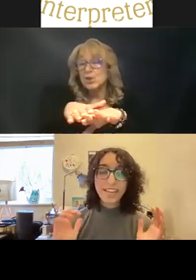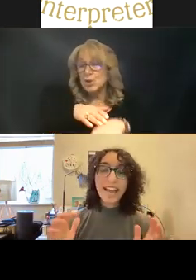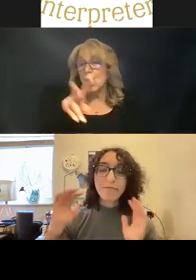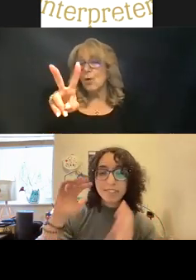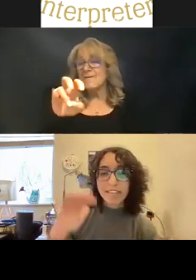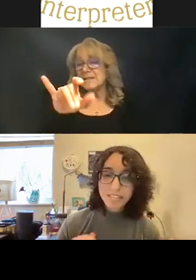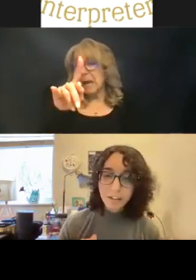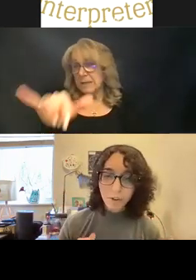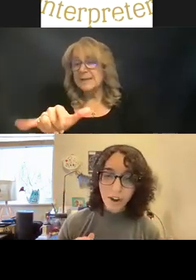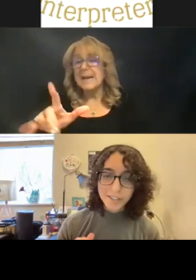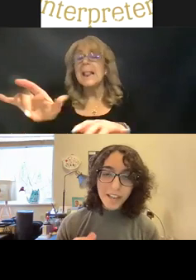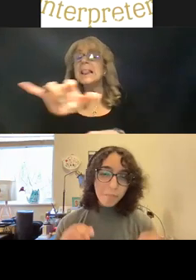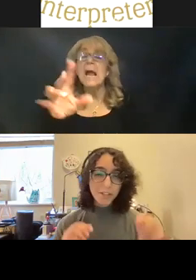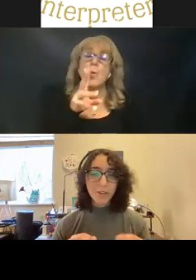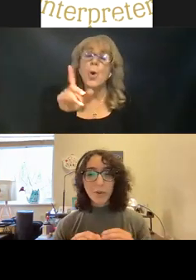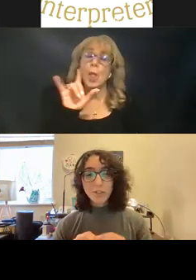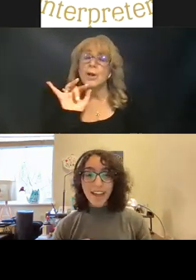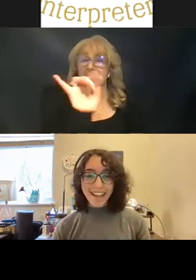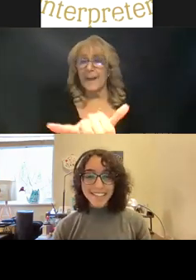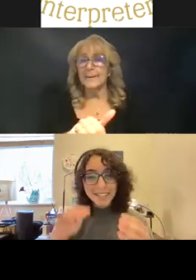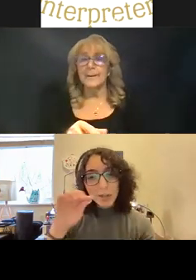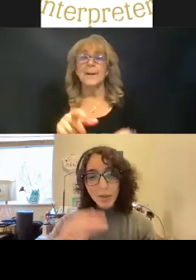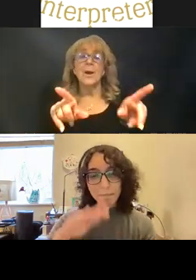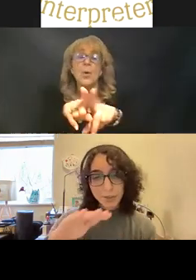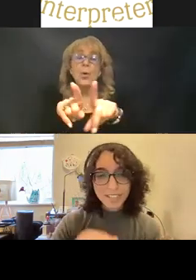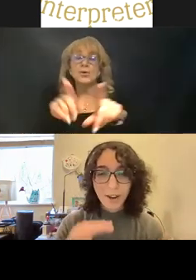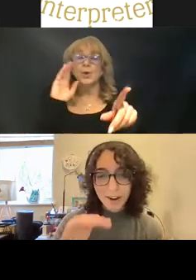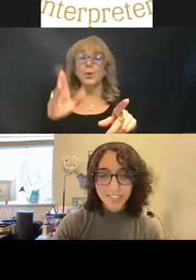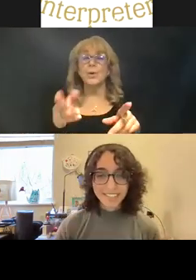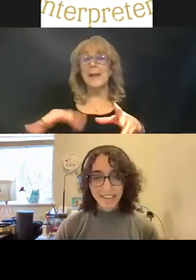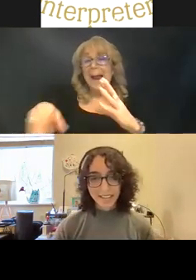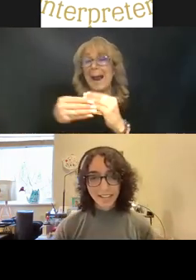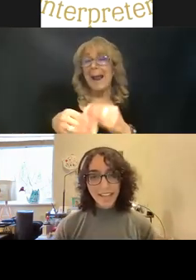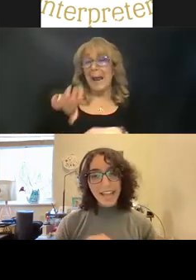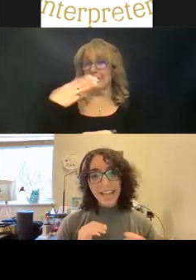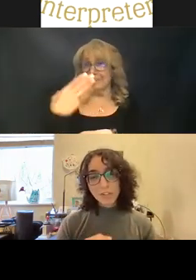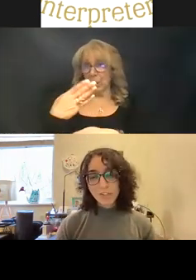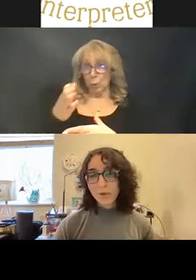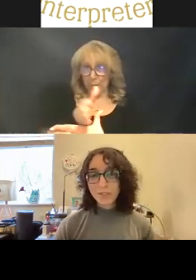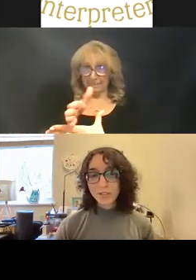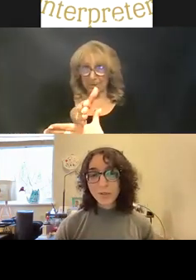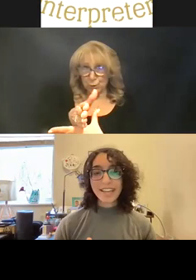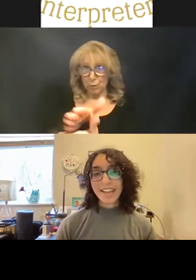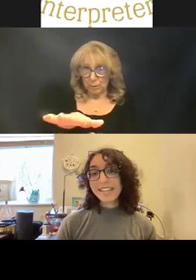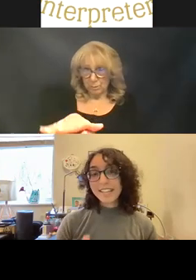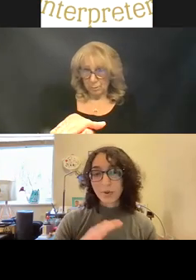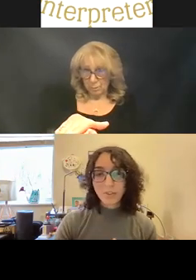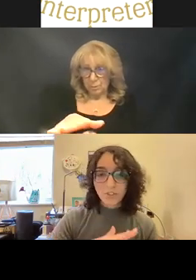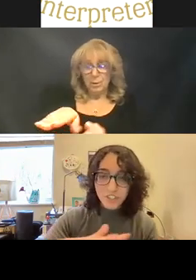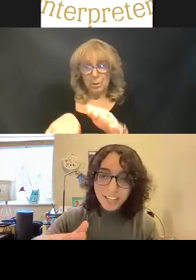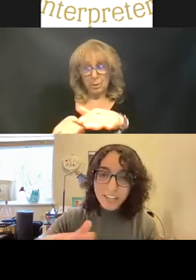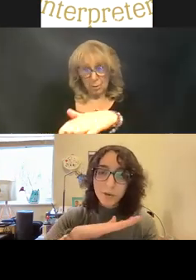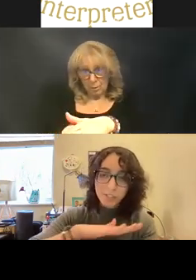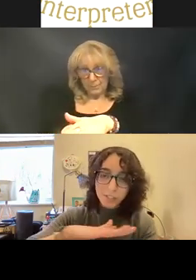You again have the same deck of cards, but you're going to add glue in between the cards in the deck. And what you're going to do, again, is going